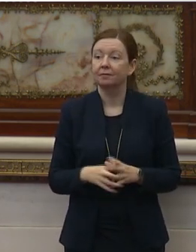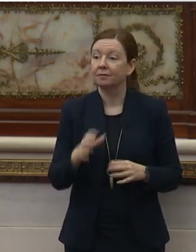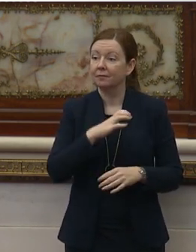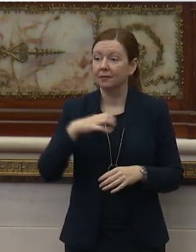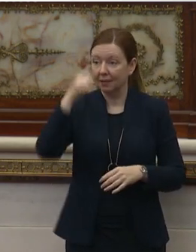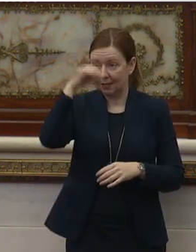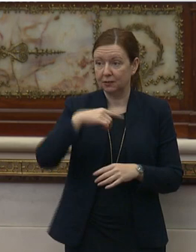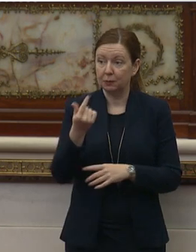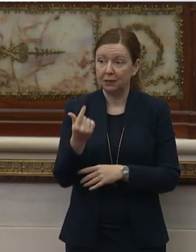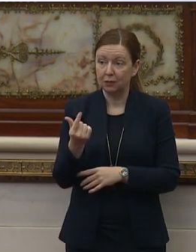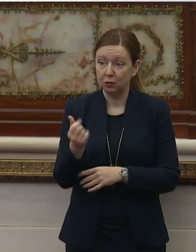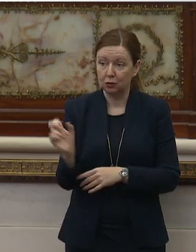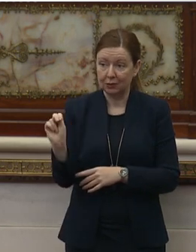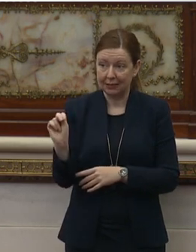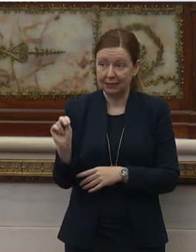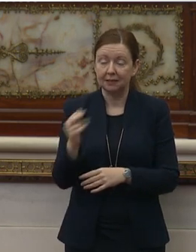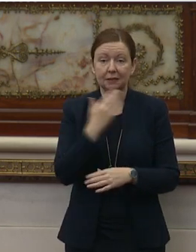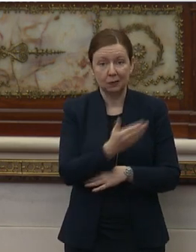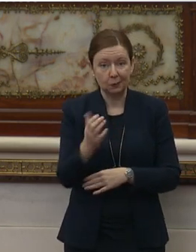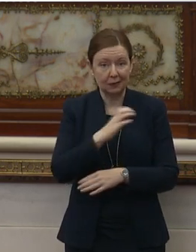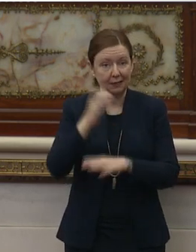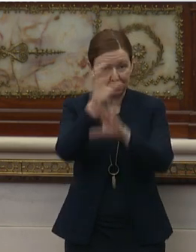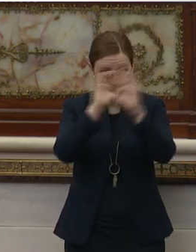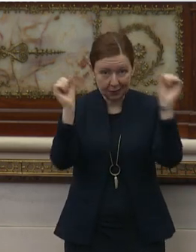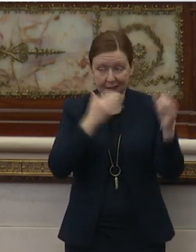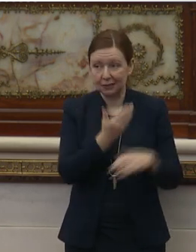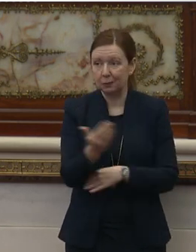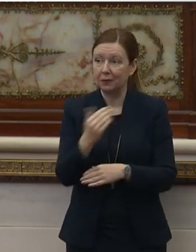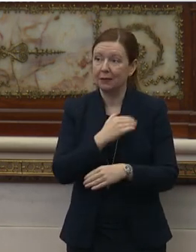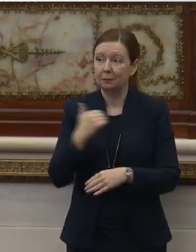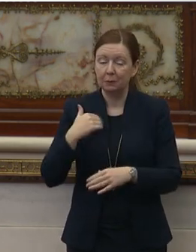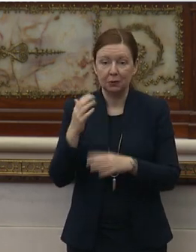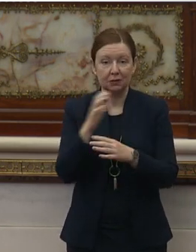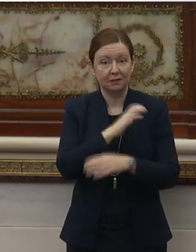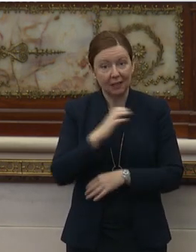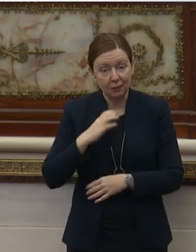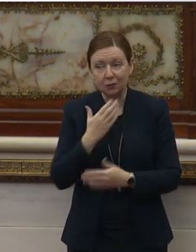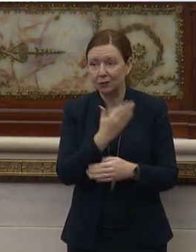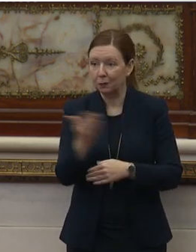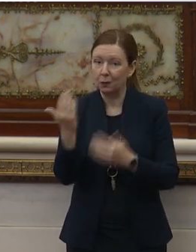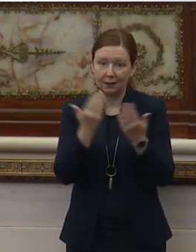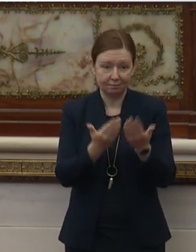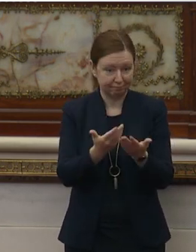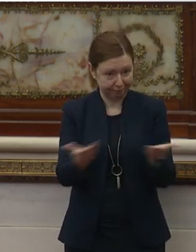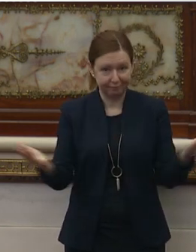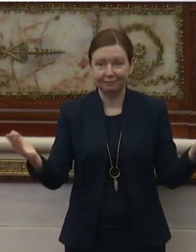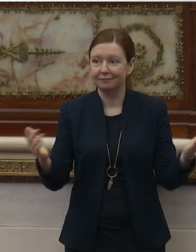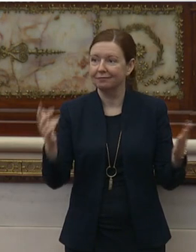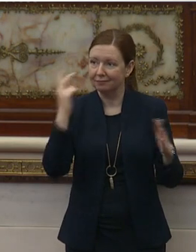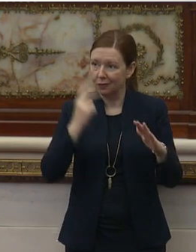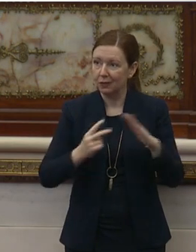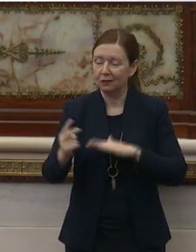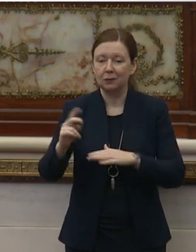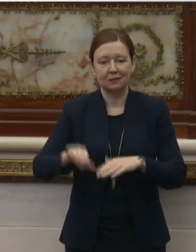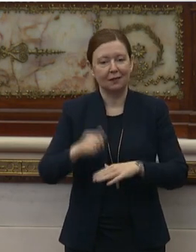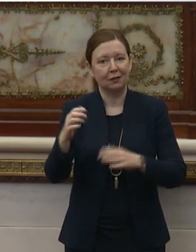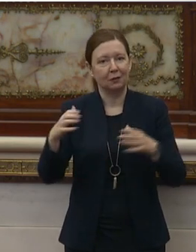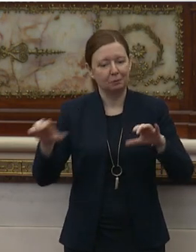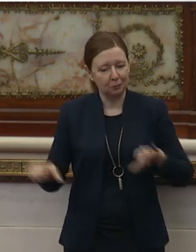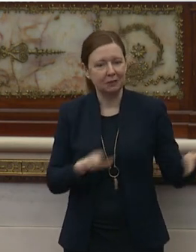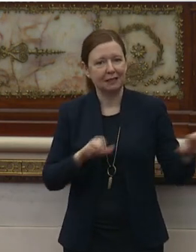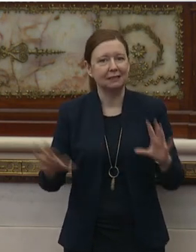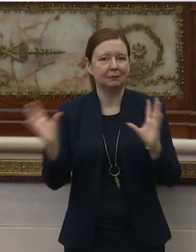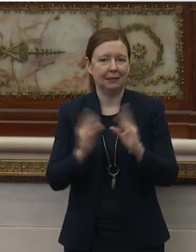Councilman Green. Good morning, Council President. Good morning, members of council. Good morning, viewing public. Looking forward to another productive